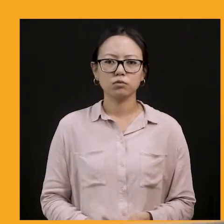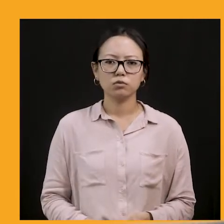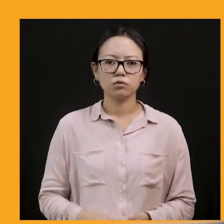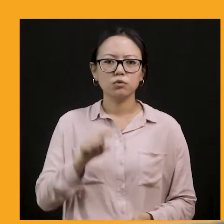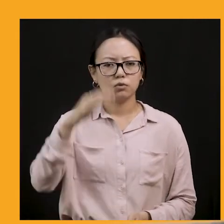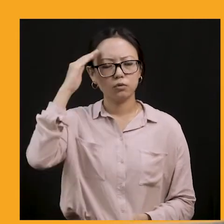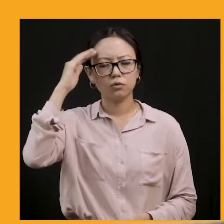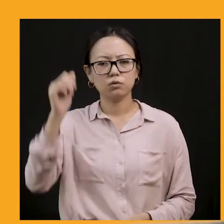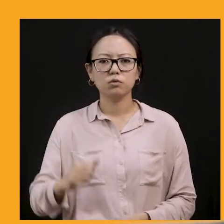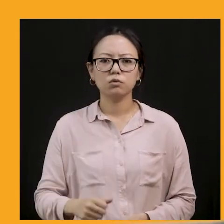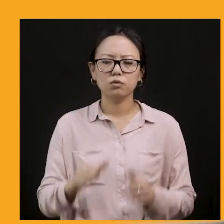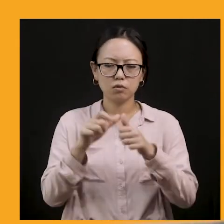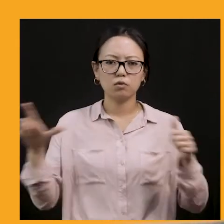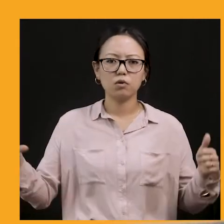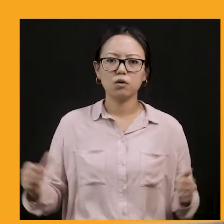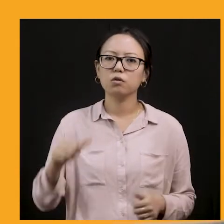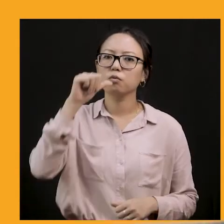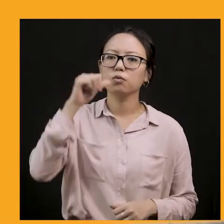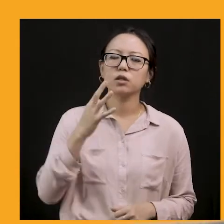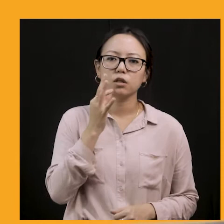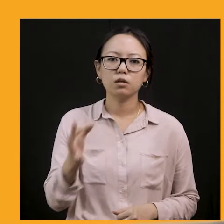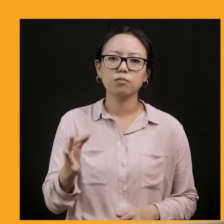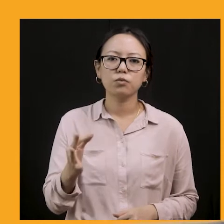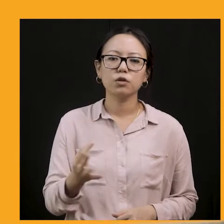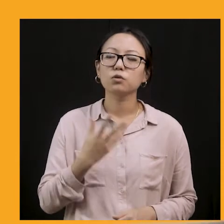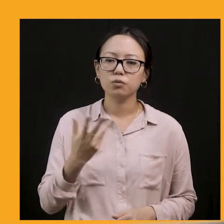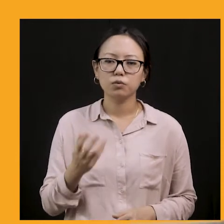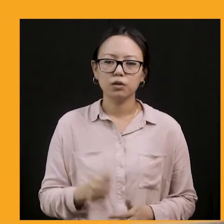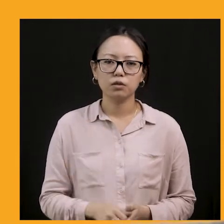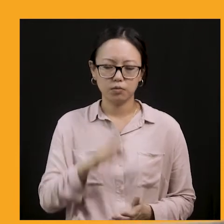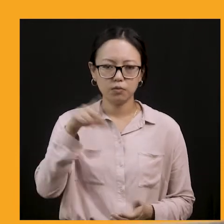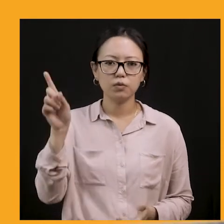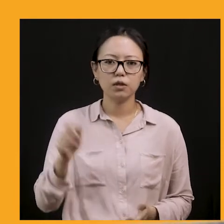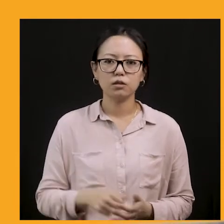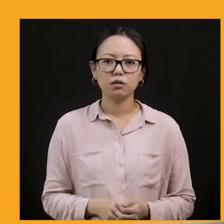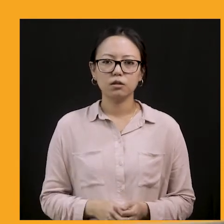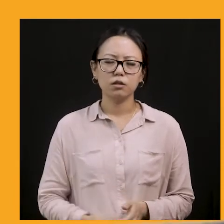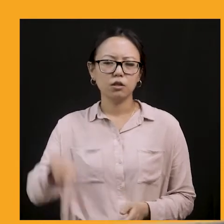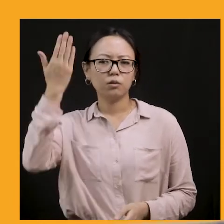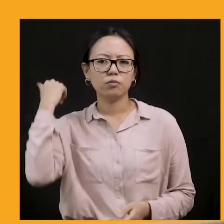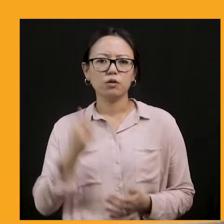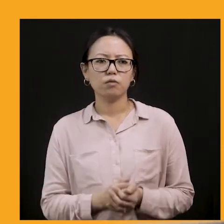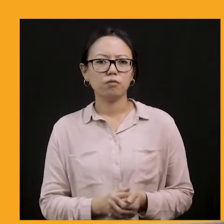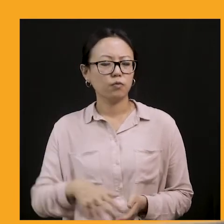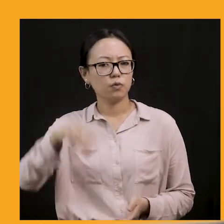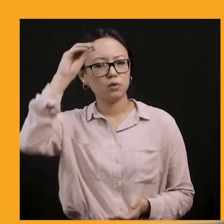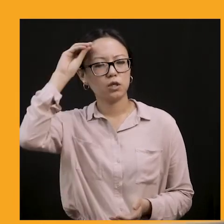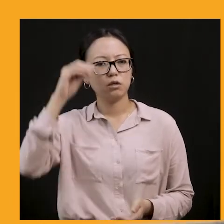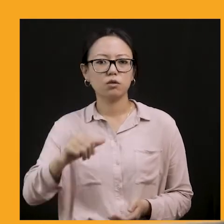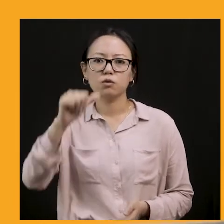important? We have learned in our previous chapter that we should drink plenty of